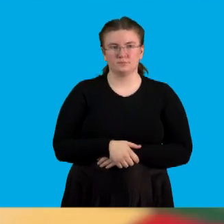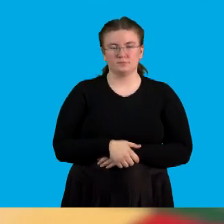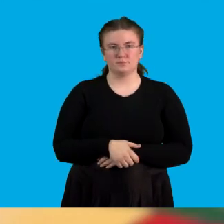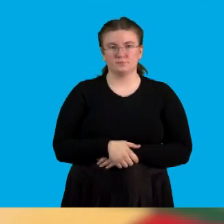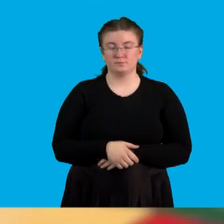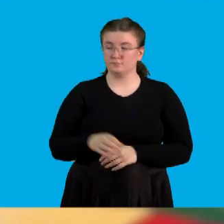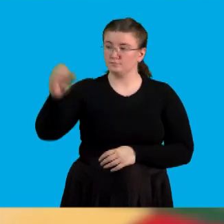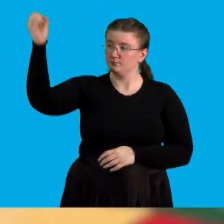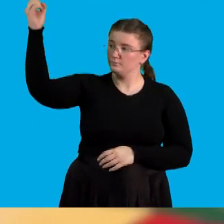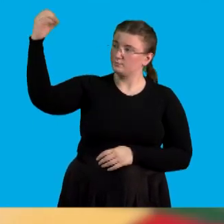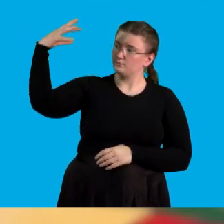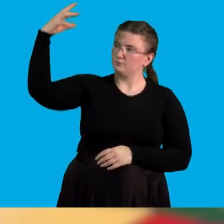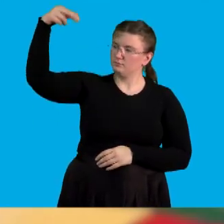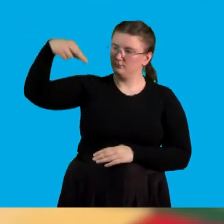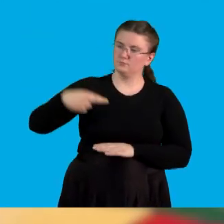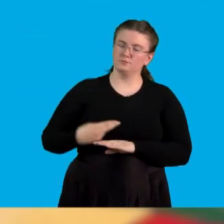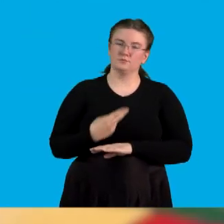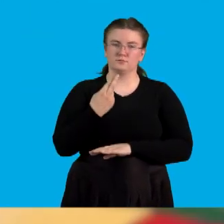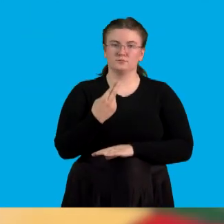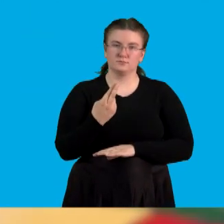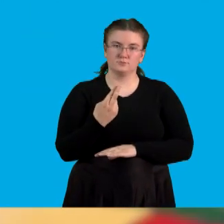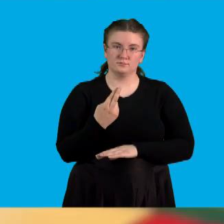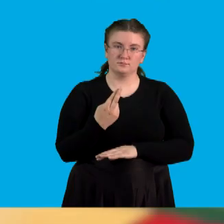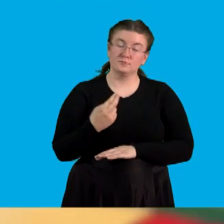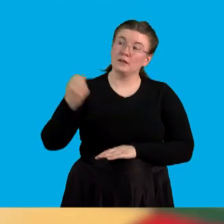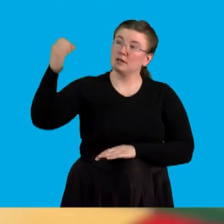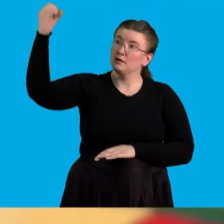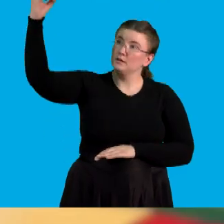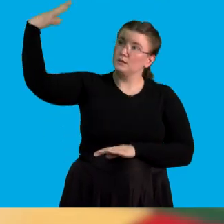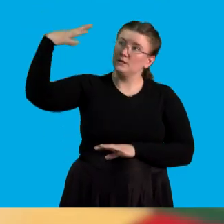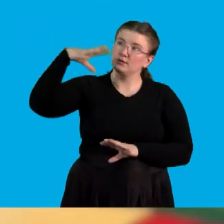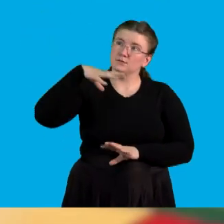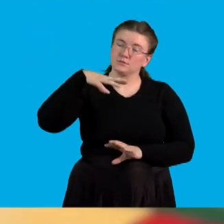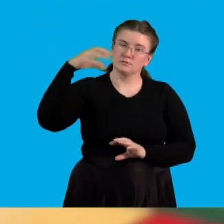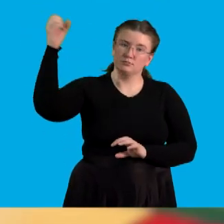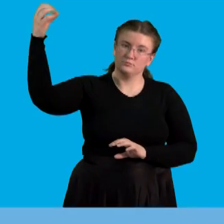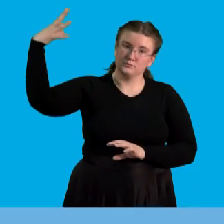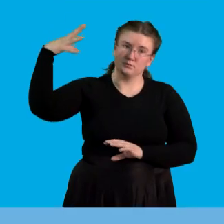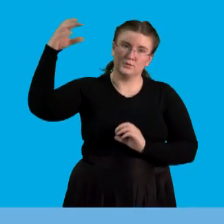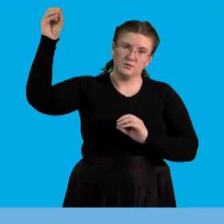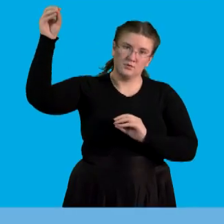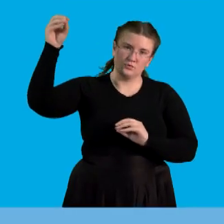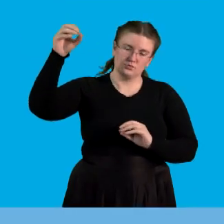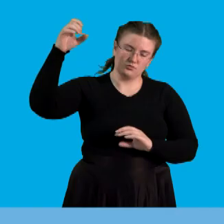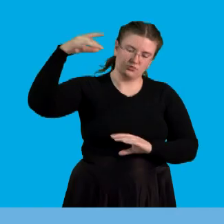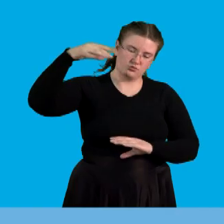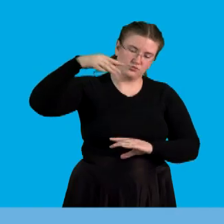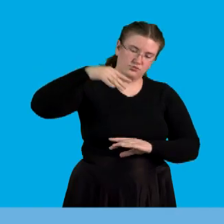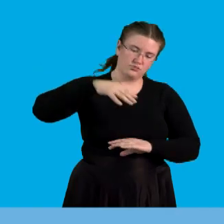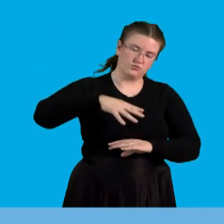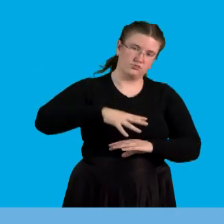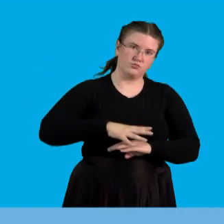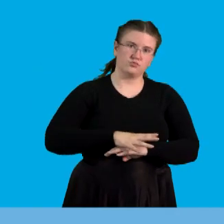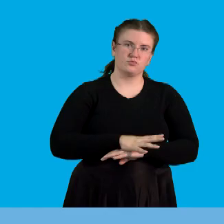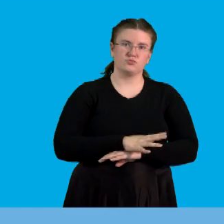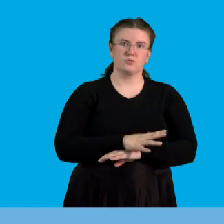So the refraction of light. When light travels from one medium to another, it bends. So if light moves from